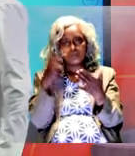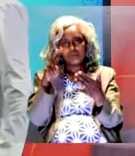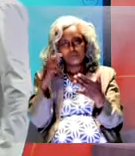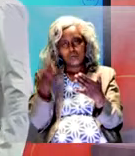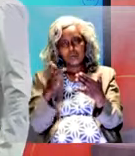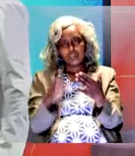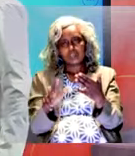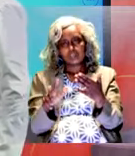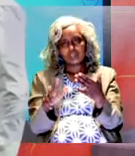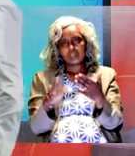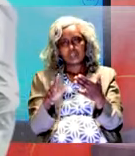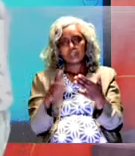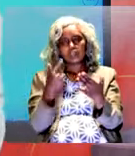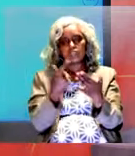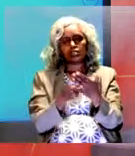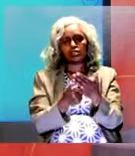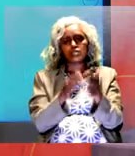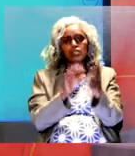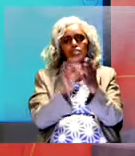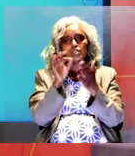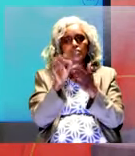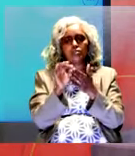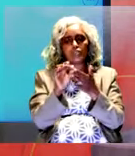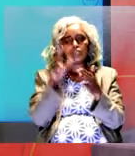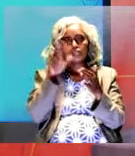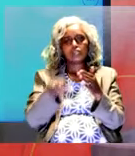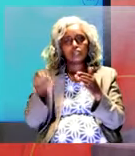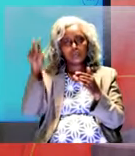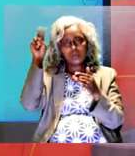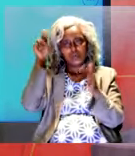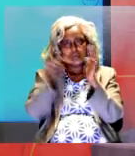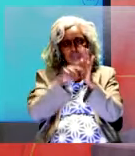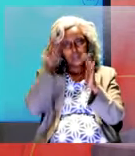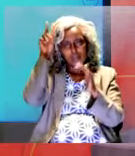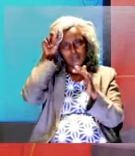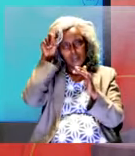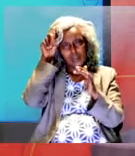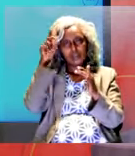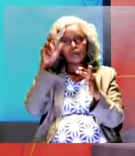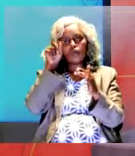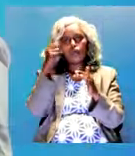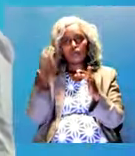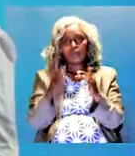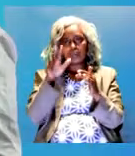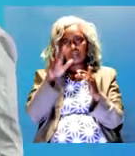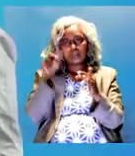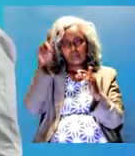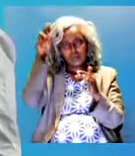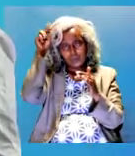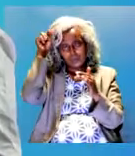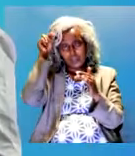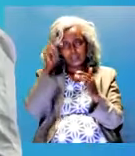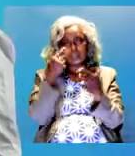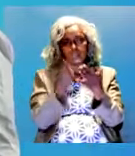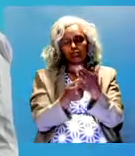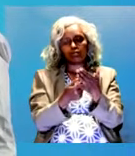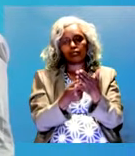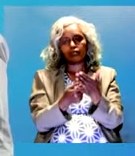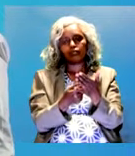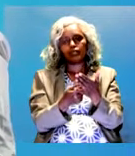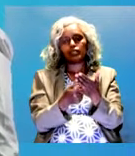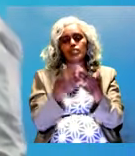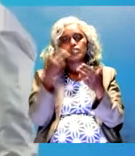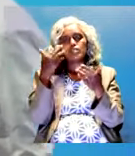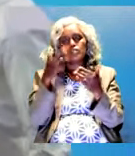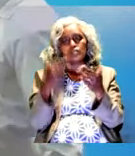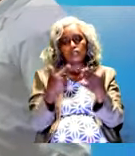over 3. This number, 3 to the power of negative 1, can be written as 1 over 3 to the power of n. So